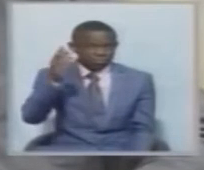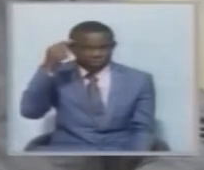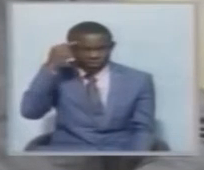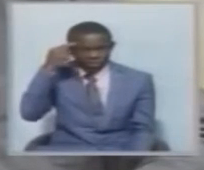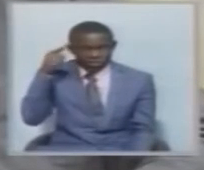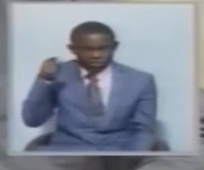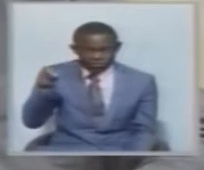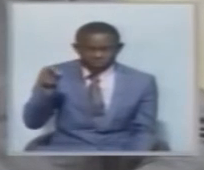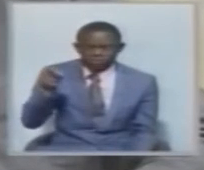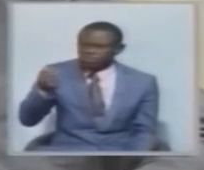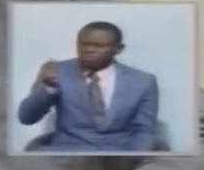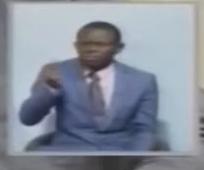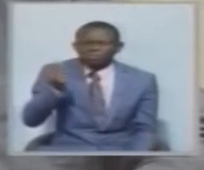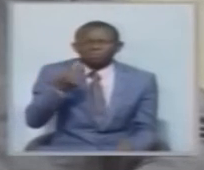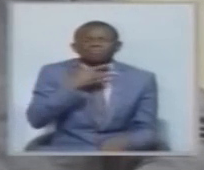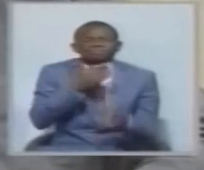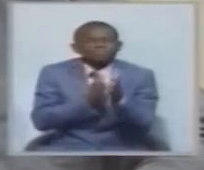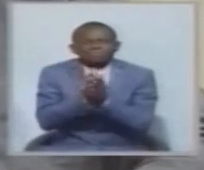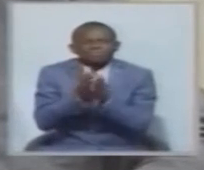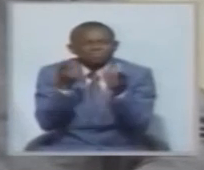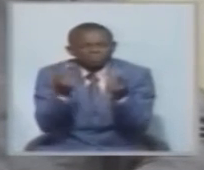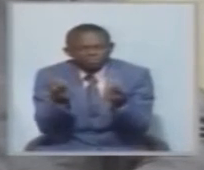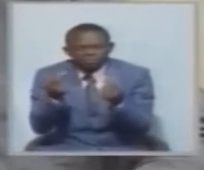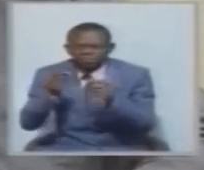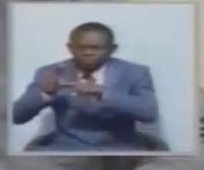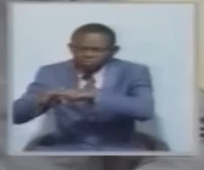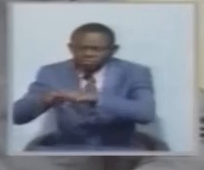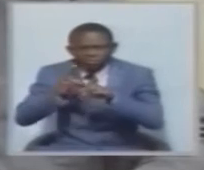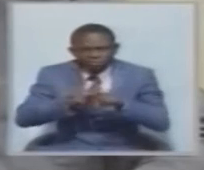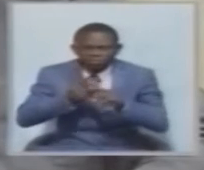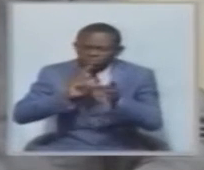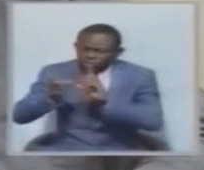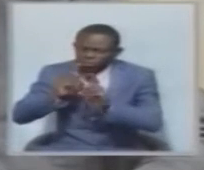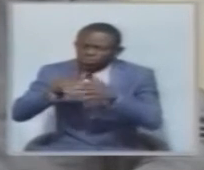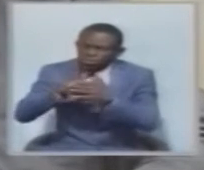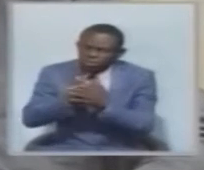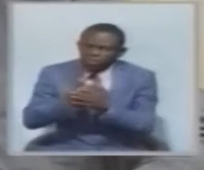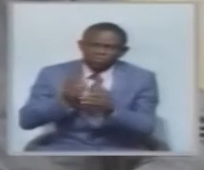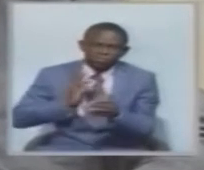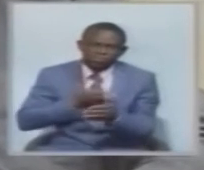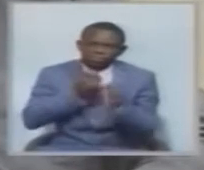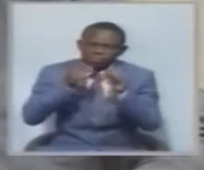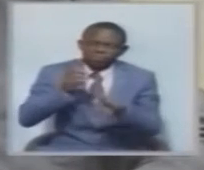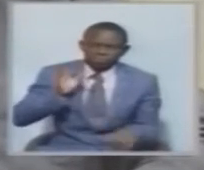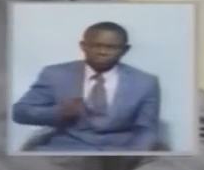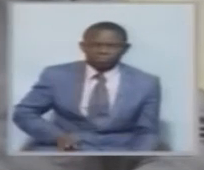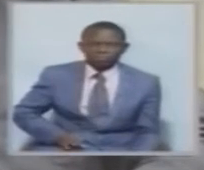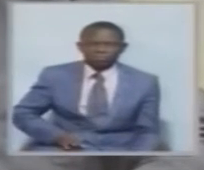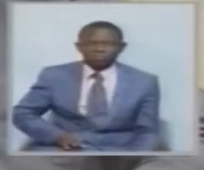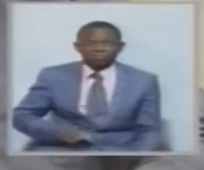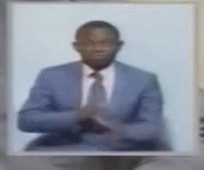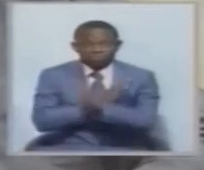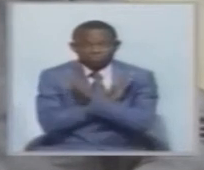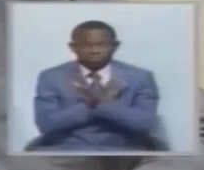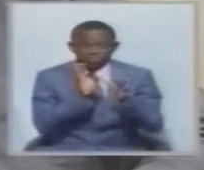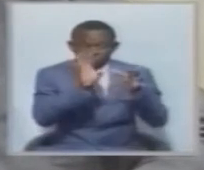see how best we can benefit. As you know, we are a member of the Africa Development Bank, and we are always